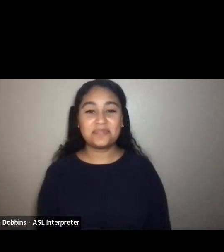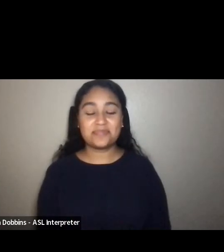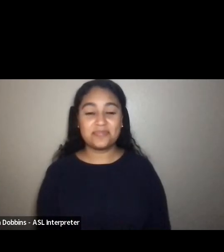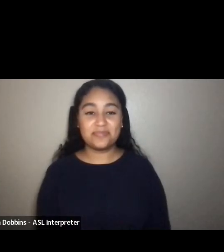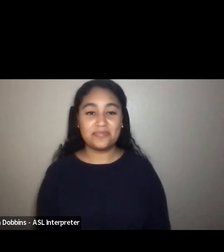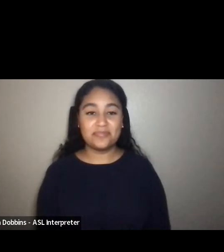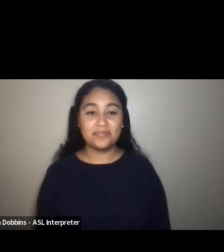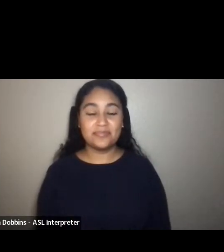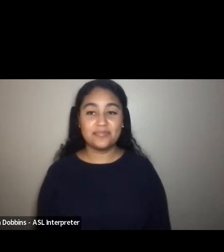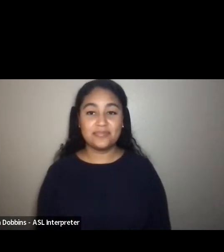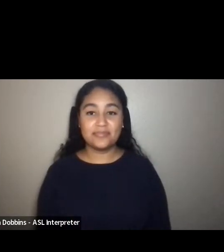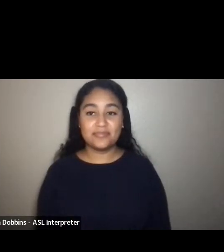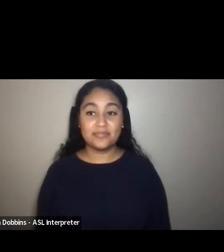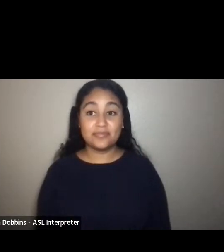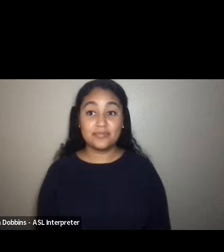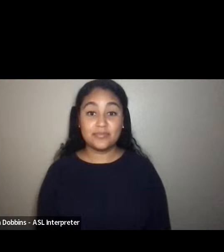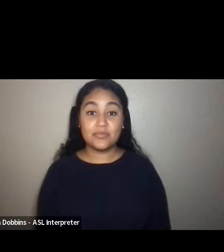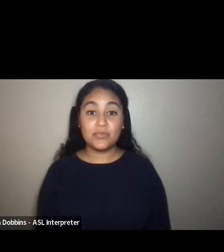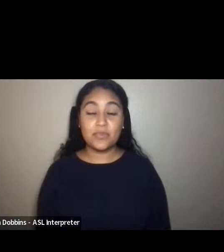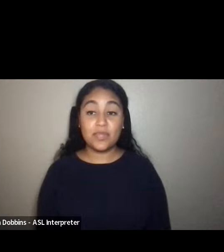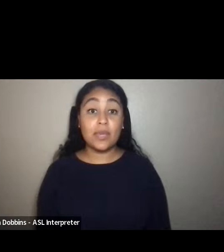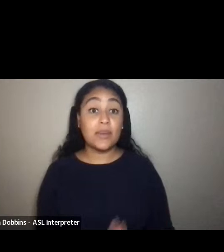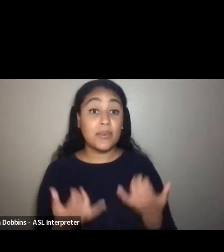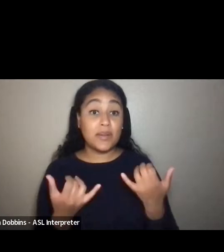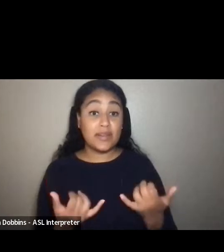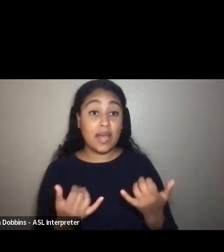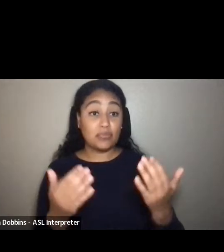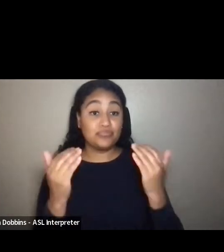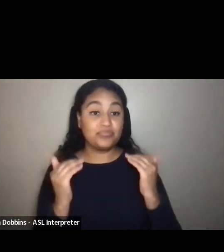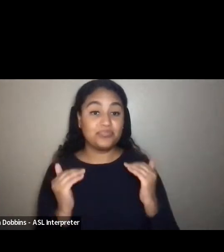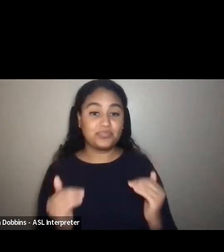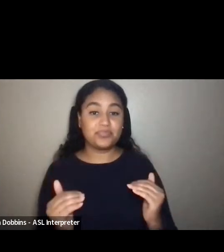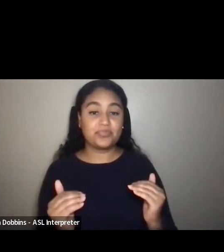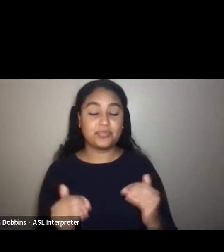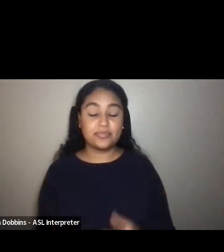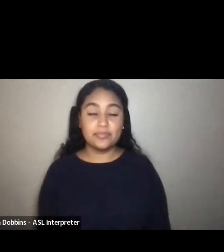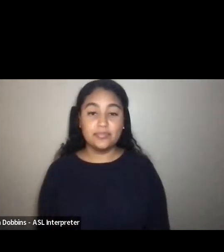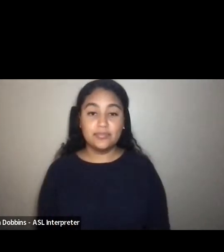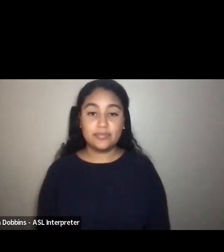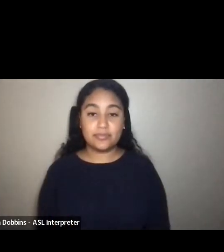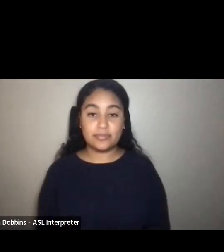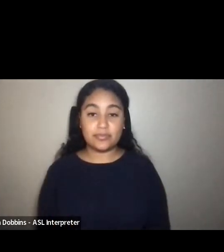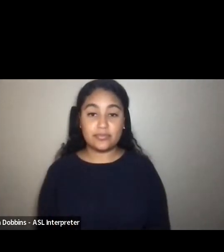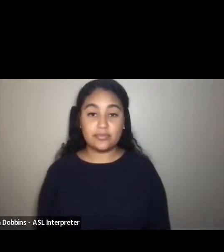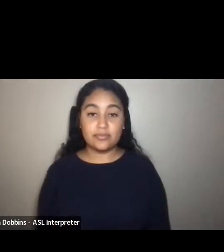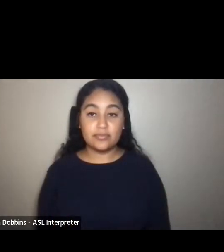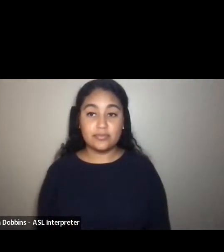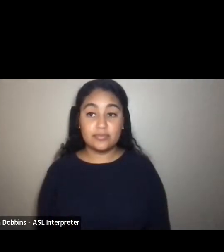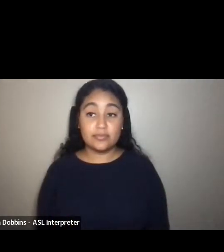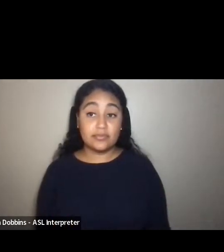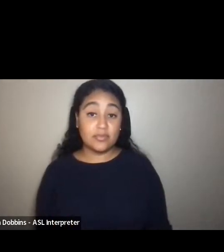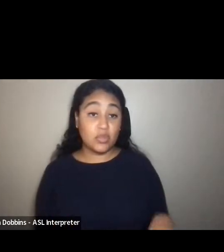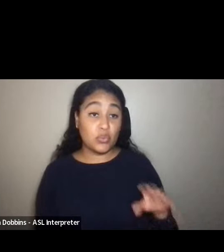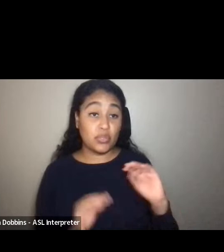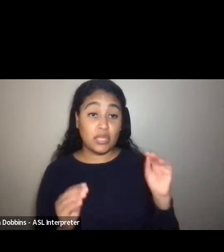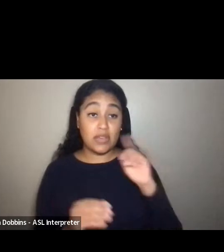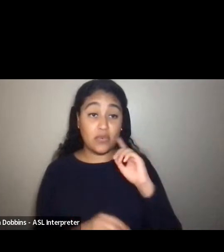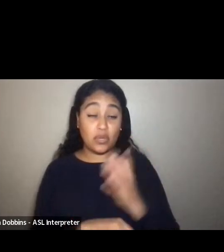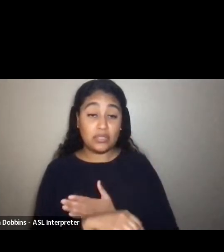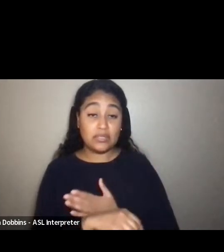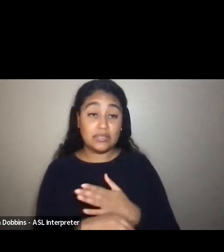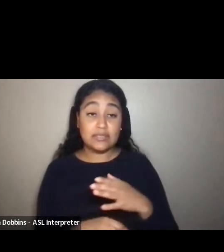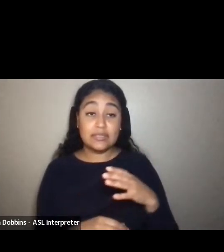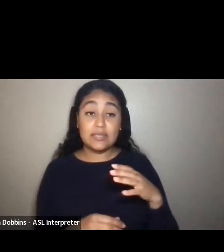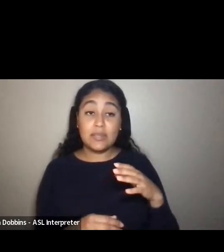Okay. Okay. So now we'll move on to our next item. Item S, there's nothing for construction. So item